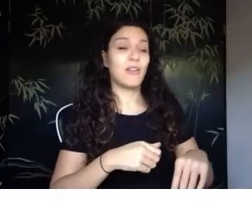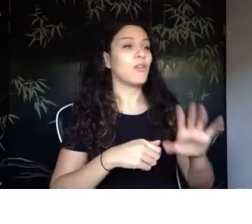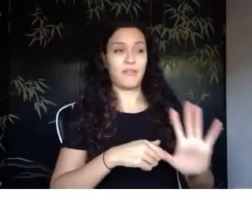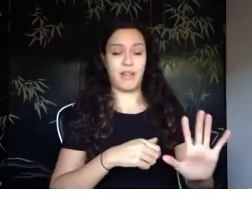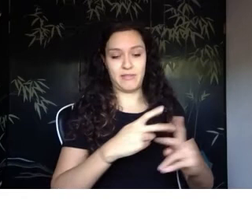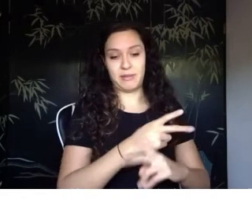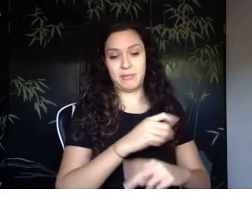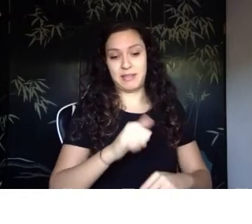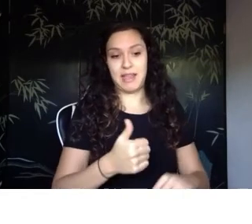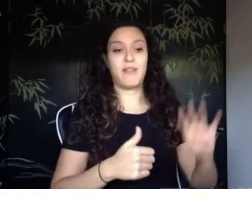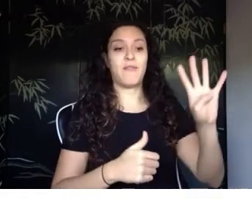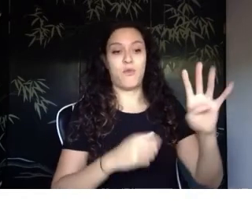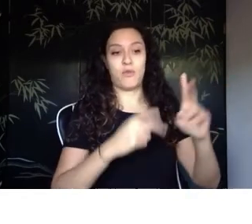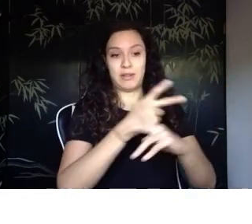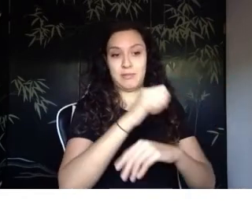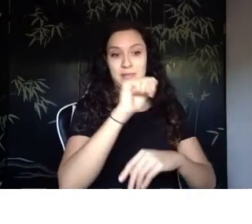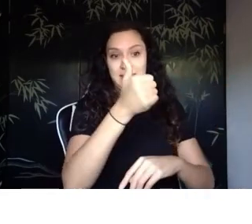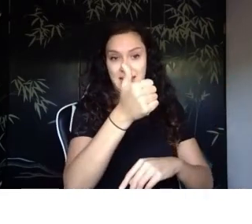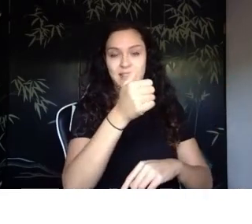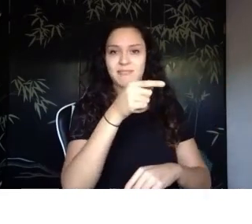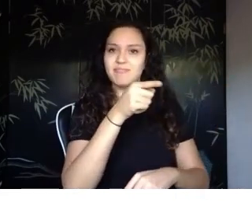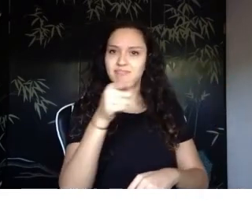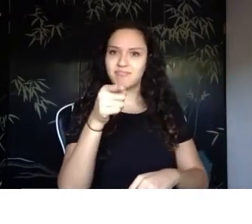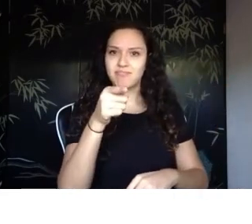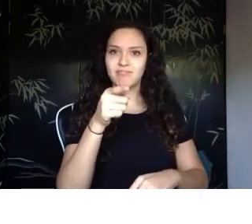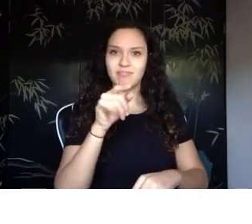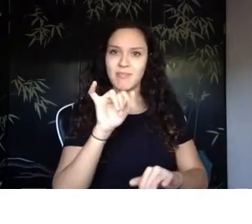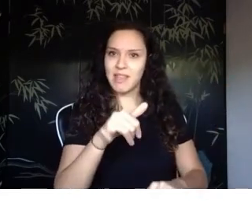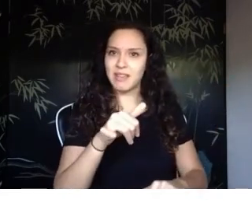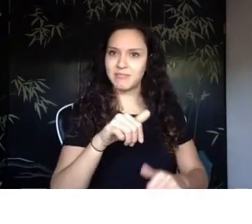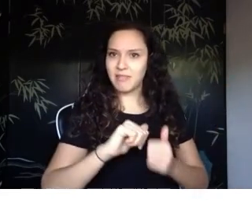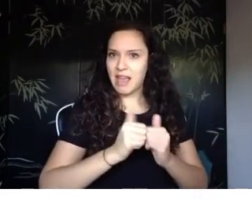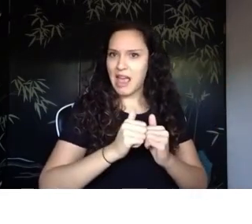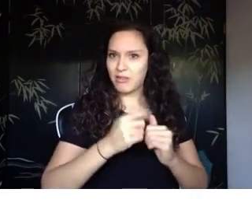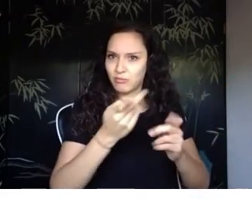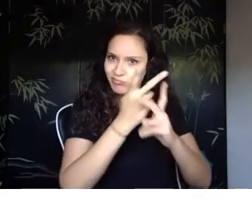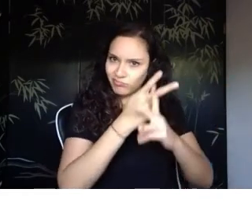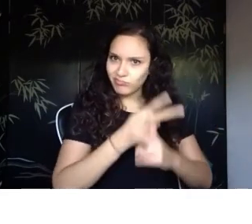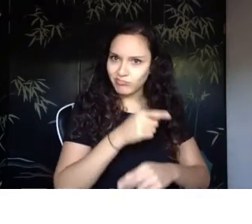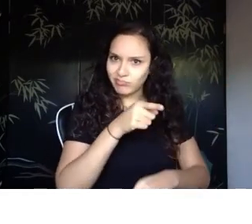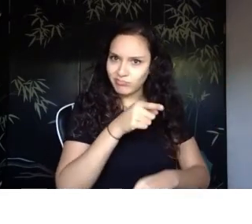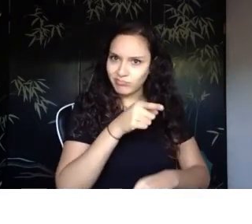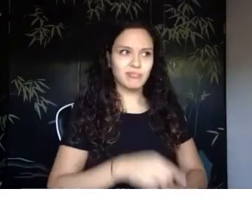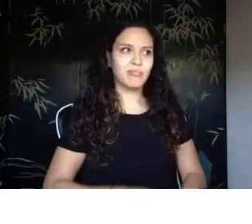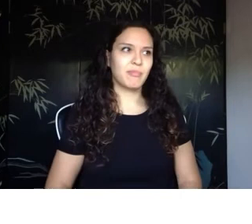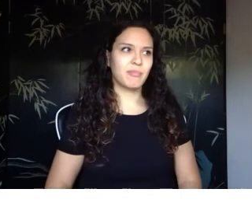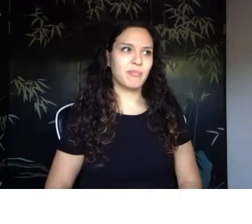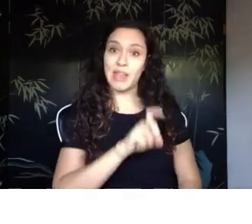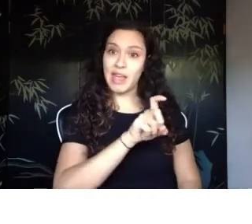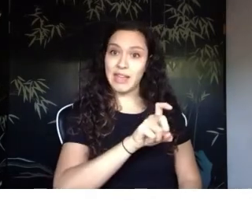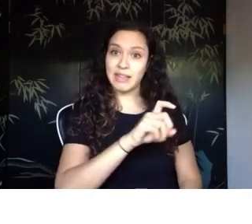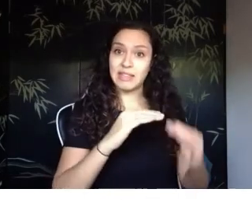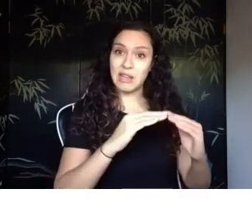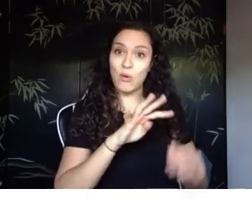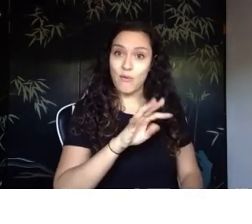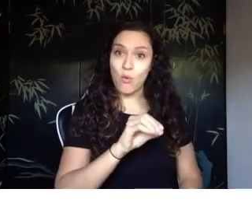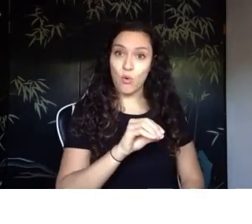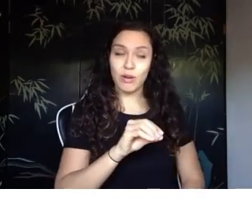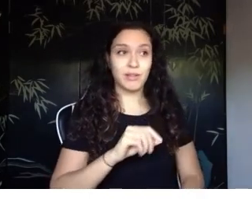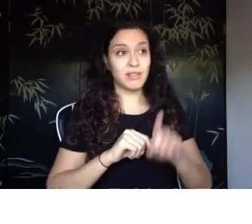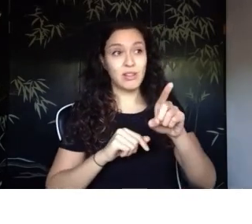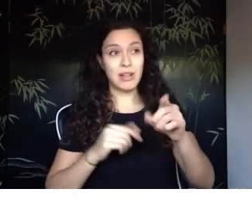10. So times 10, so x equals 40. There we go. Make sure you show work of what you're